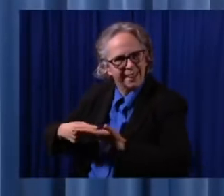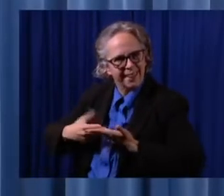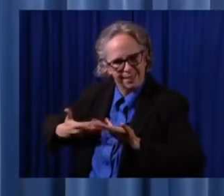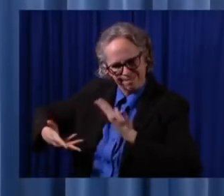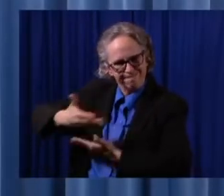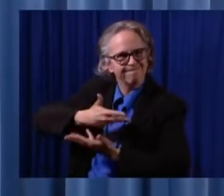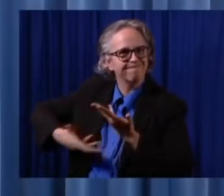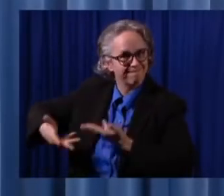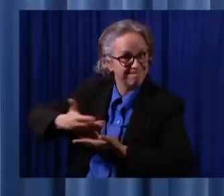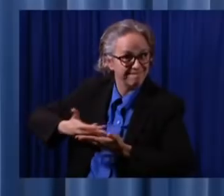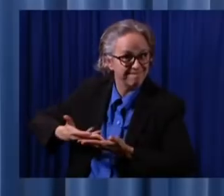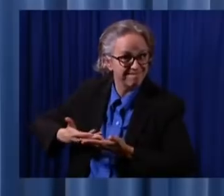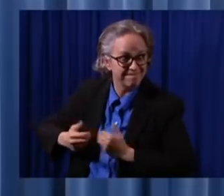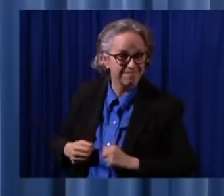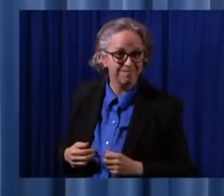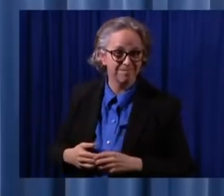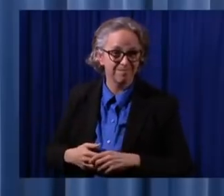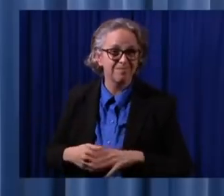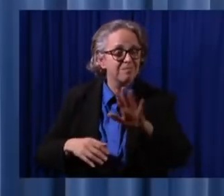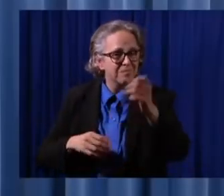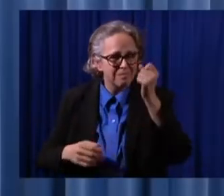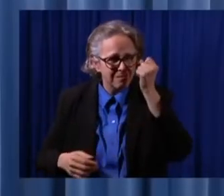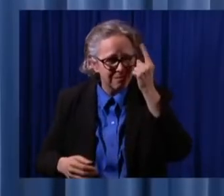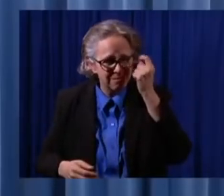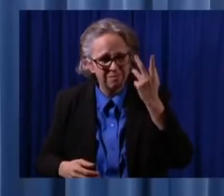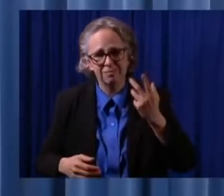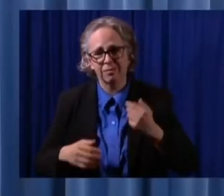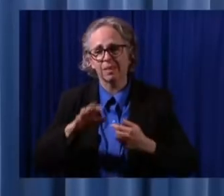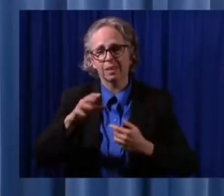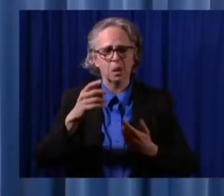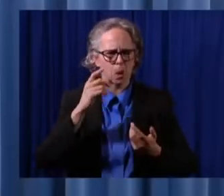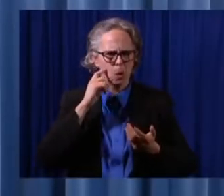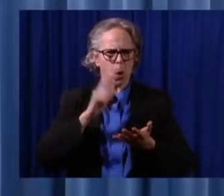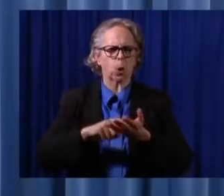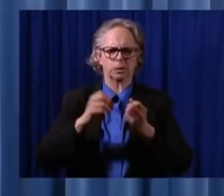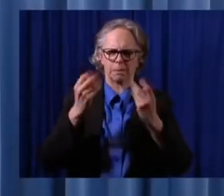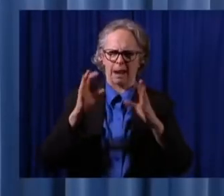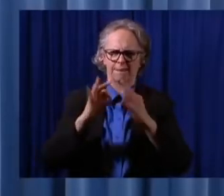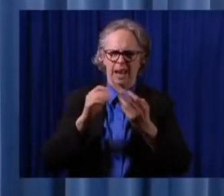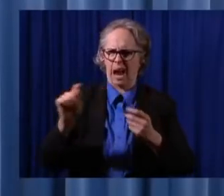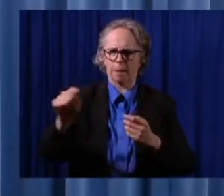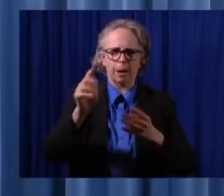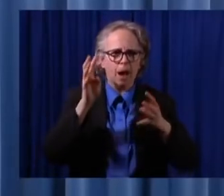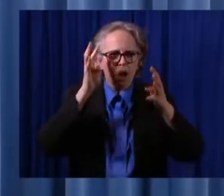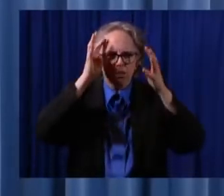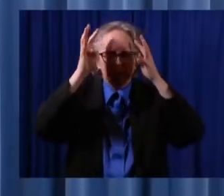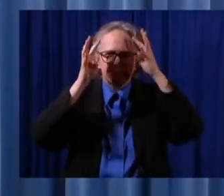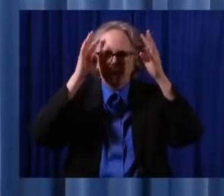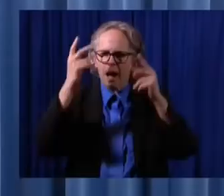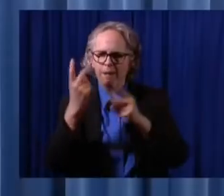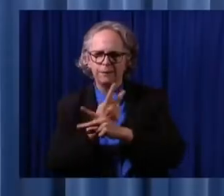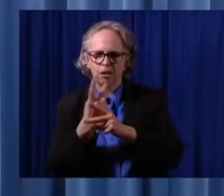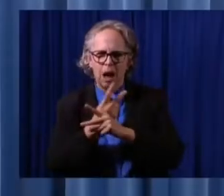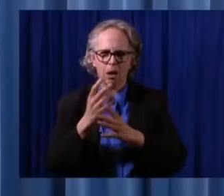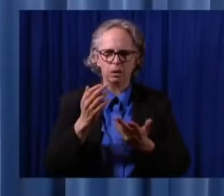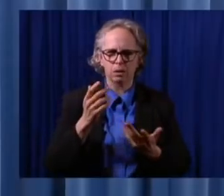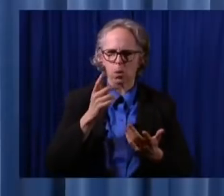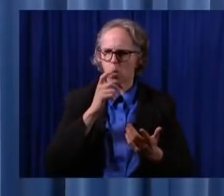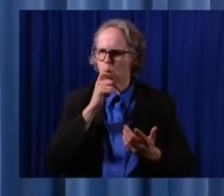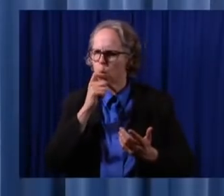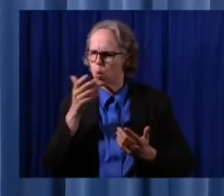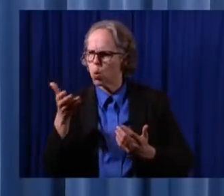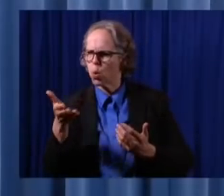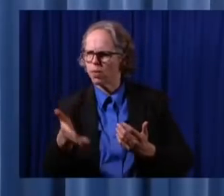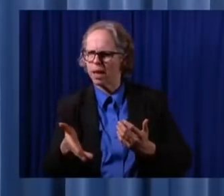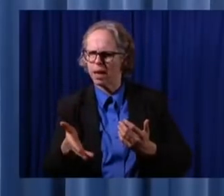family members have done, or families have done, is they've kind of figured out, okay, who are we going to be with? Who's kind of our